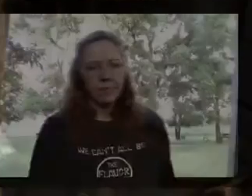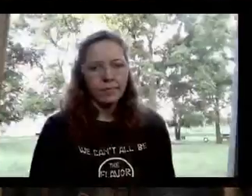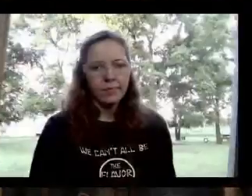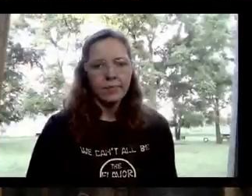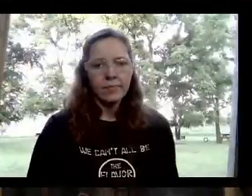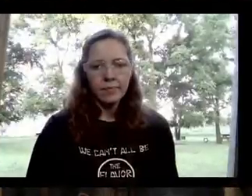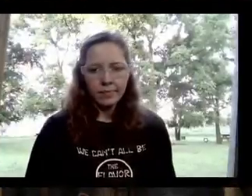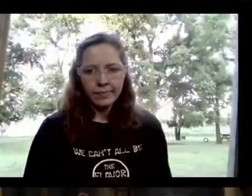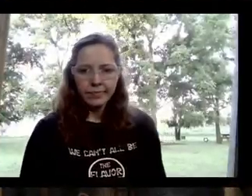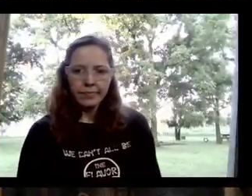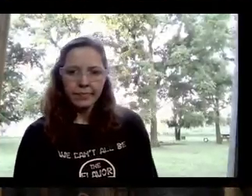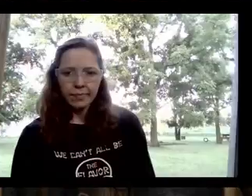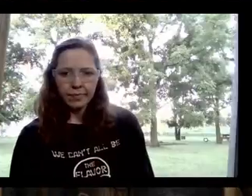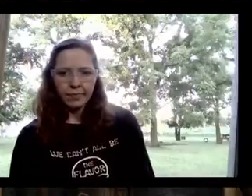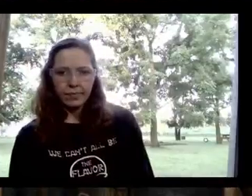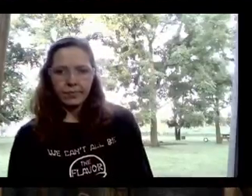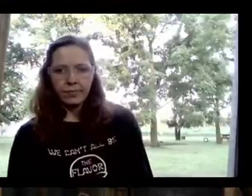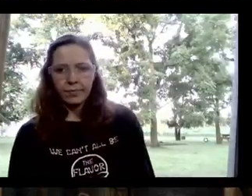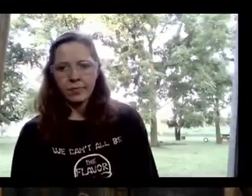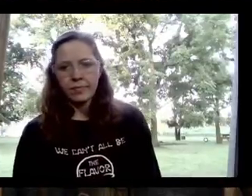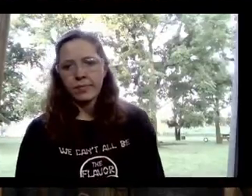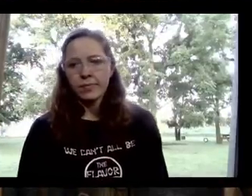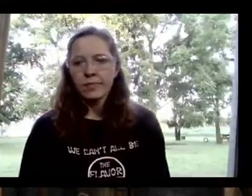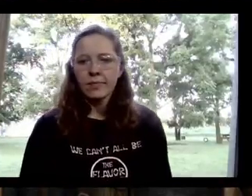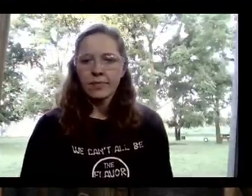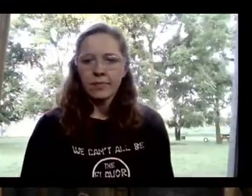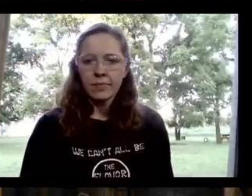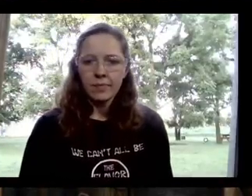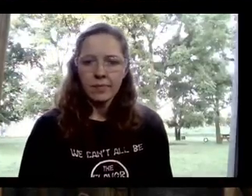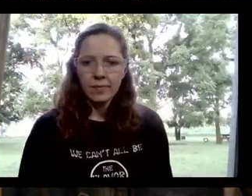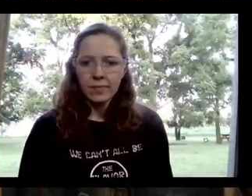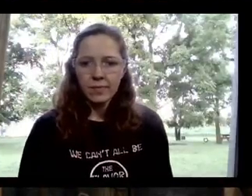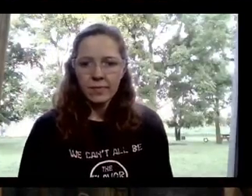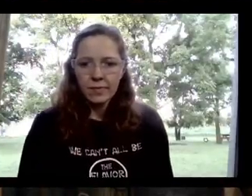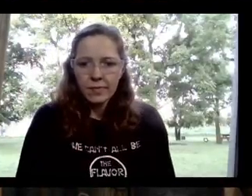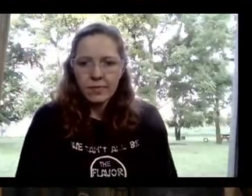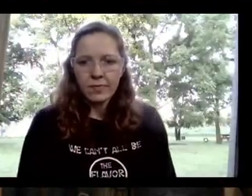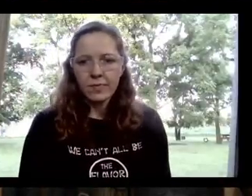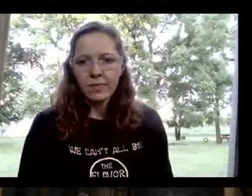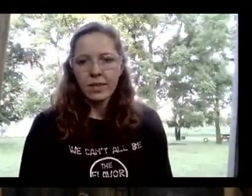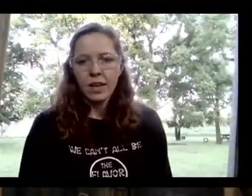one more time. We'll be good to go. I'll just set that right in there.